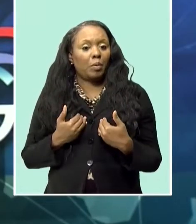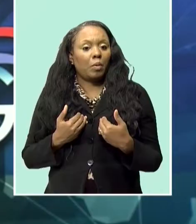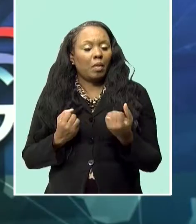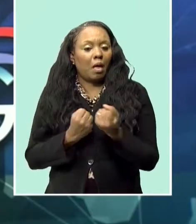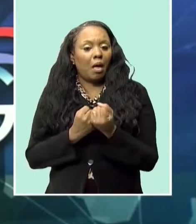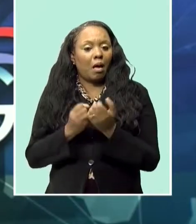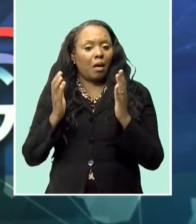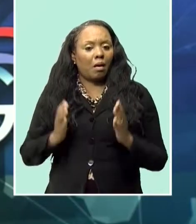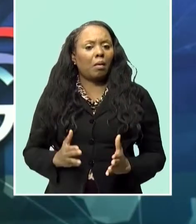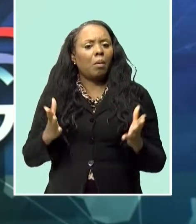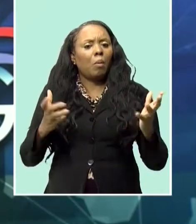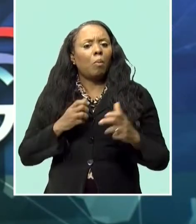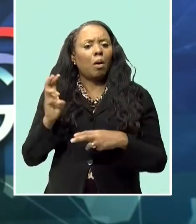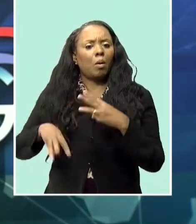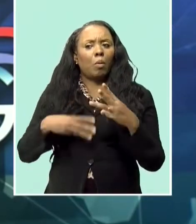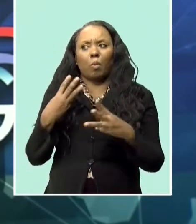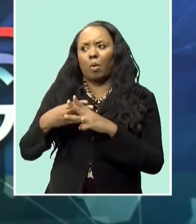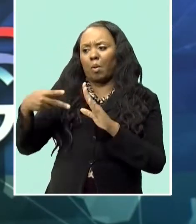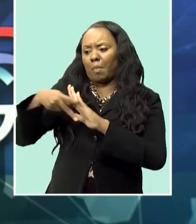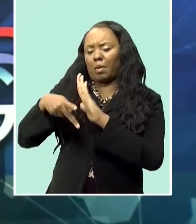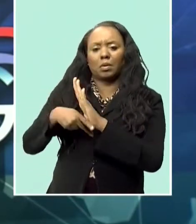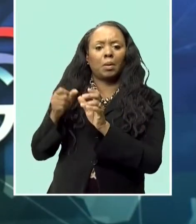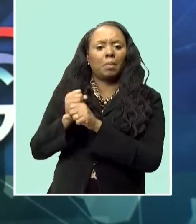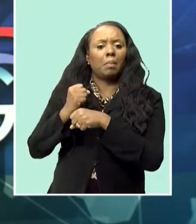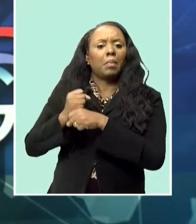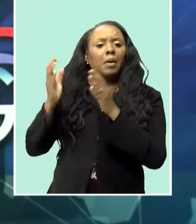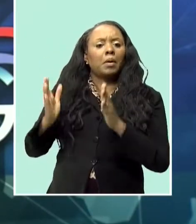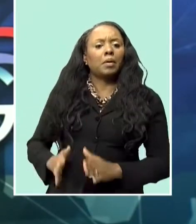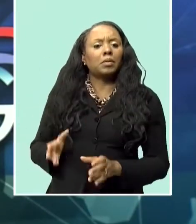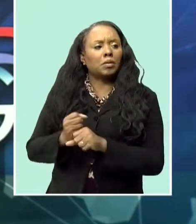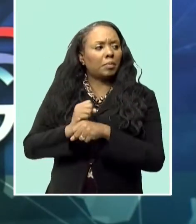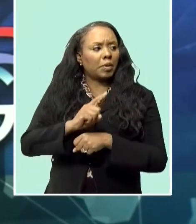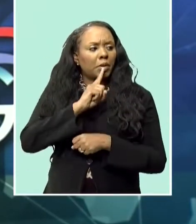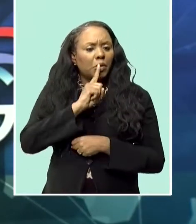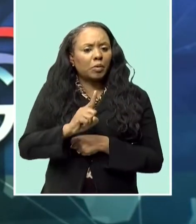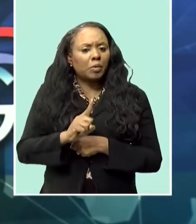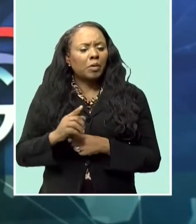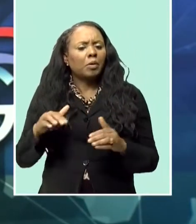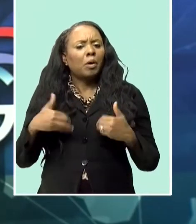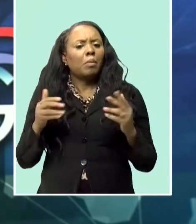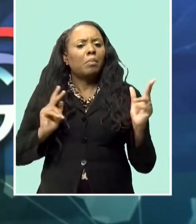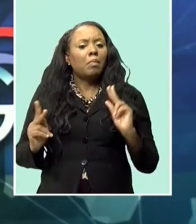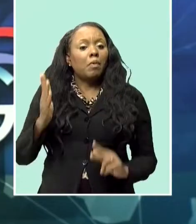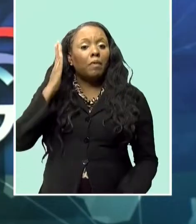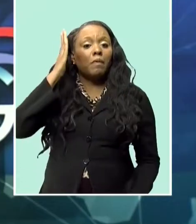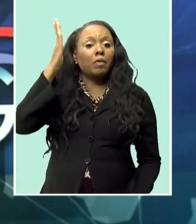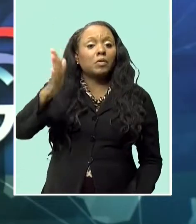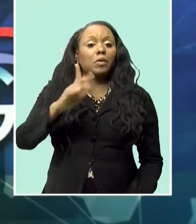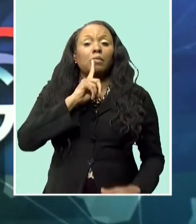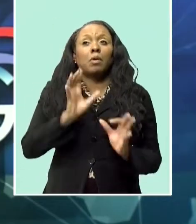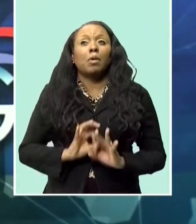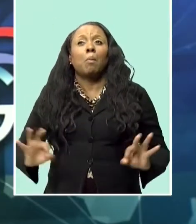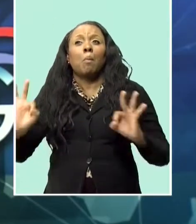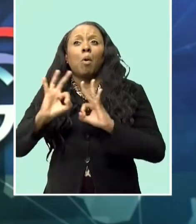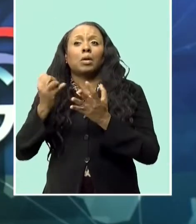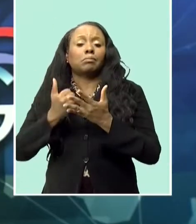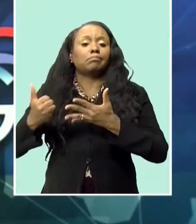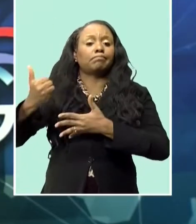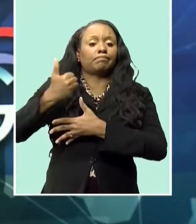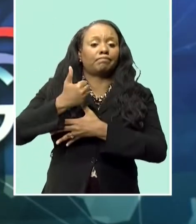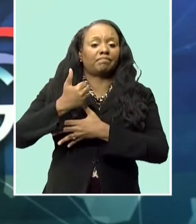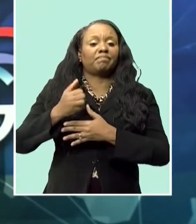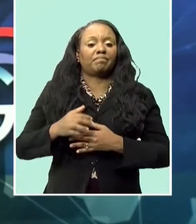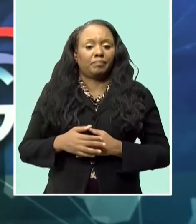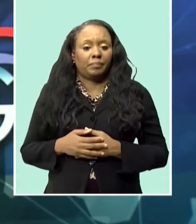global policymakers and businesses to ensure the future of young people is given priority. Founder of the Healthy and Environmentally Friendly Youth